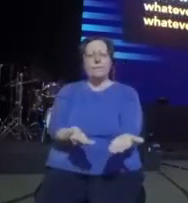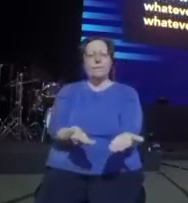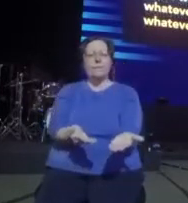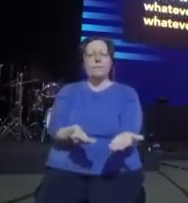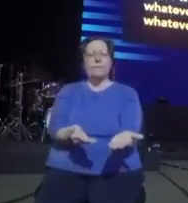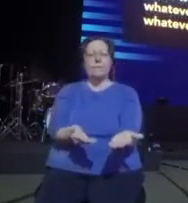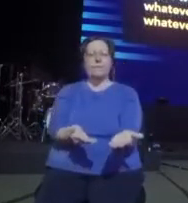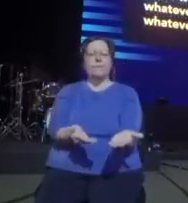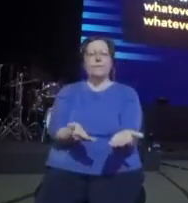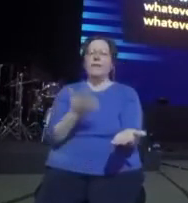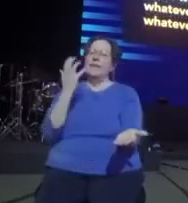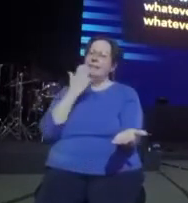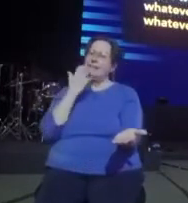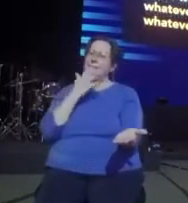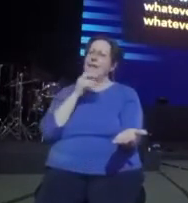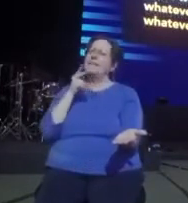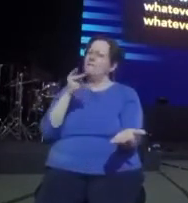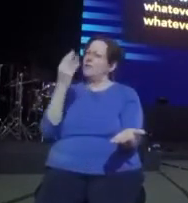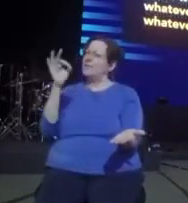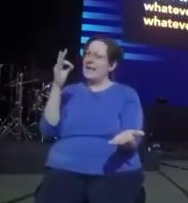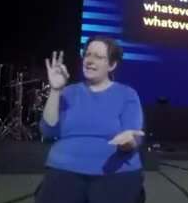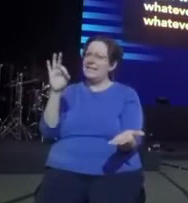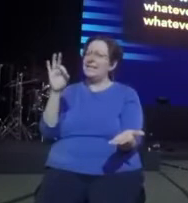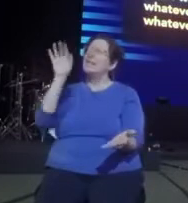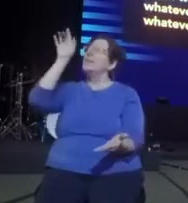verse 19 is an amazing verse.